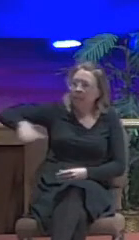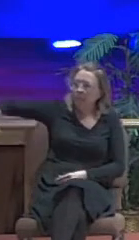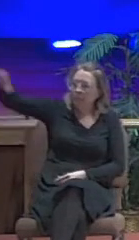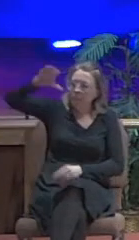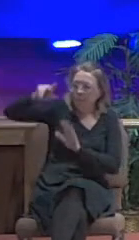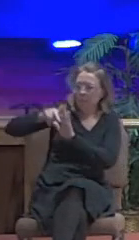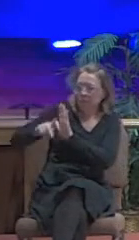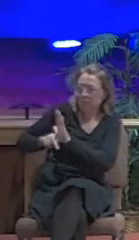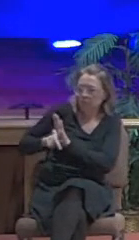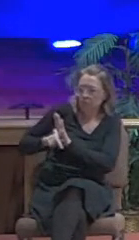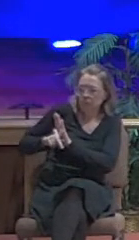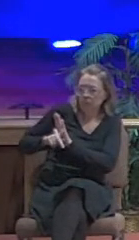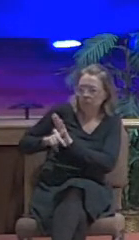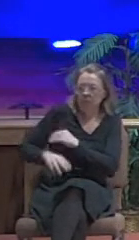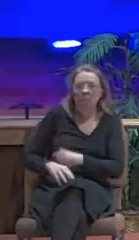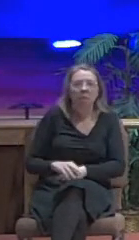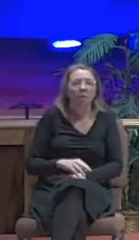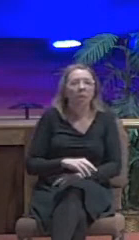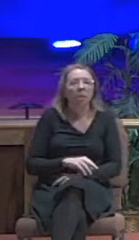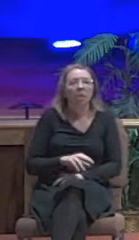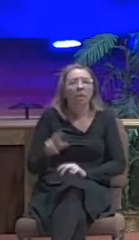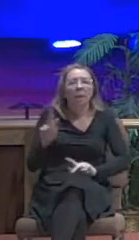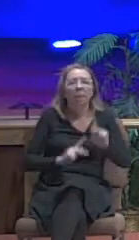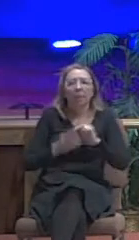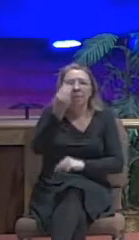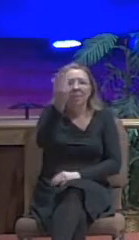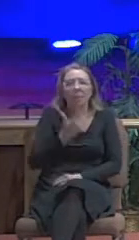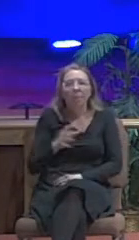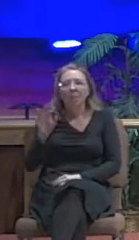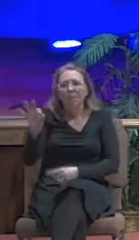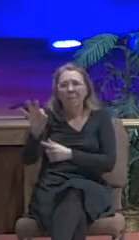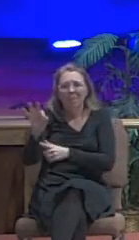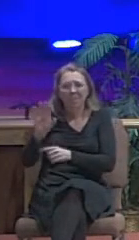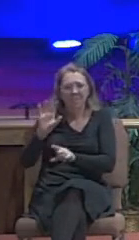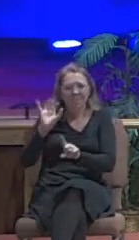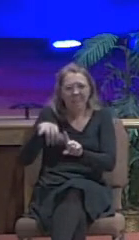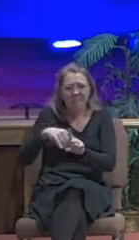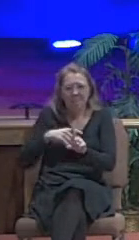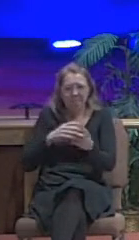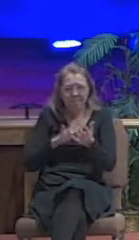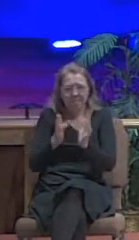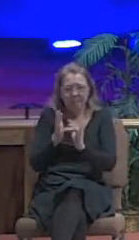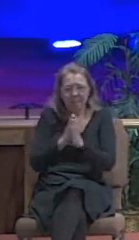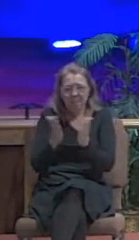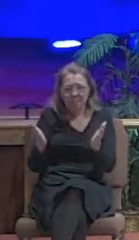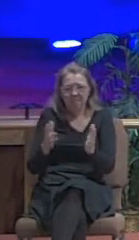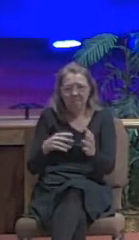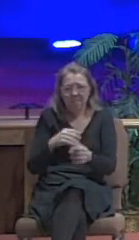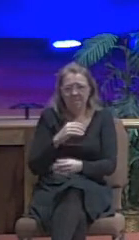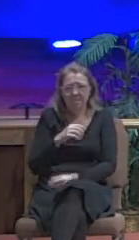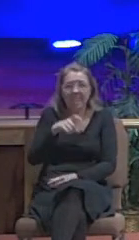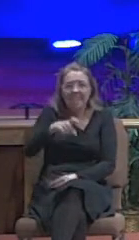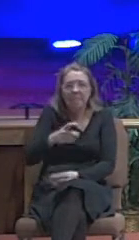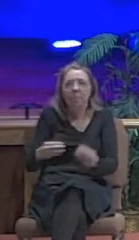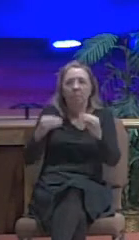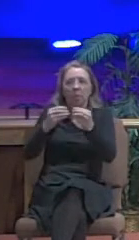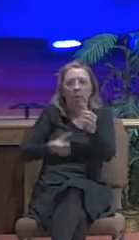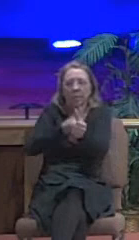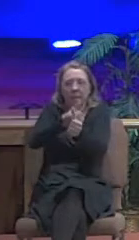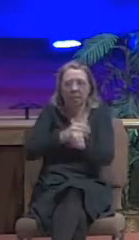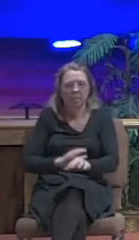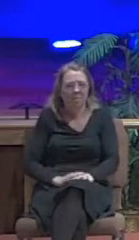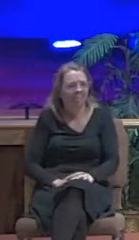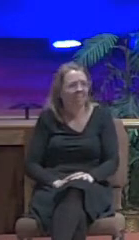People keep telling Pastor, that Bible you read is so outdated. And I just laugh. Because it's so relevant for today.